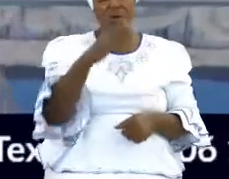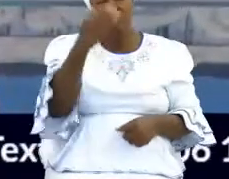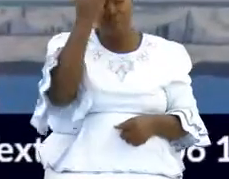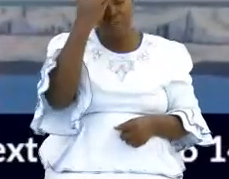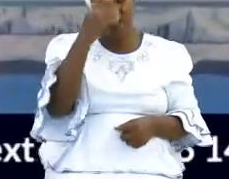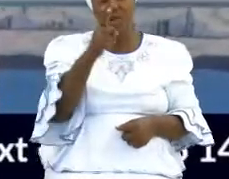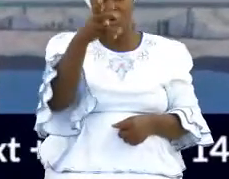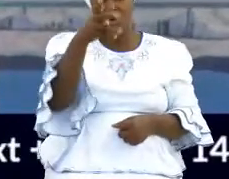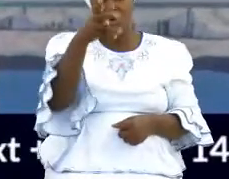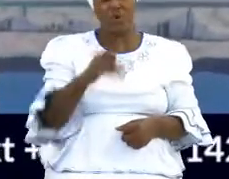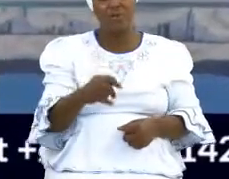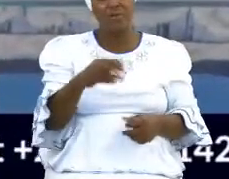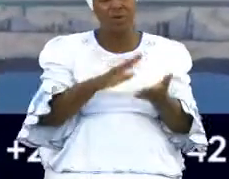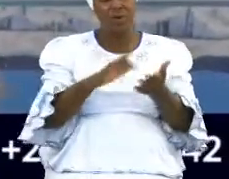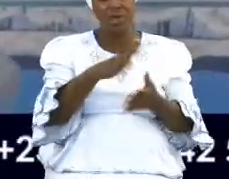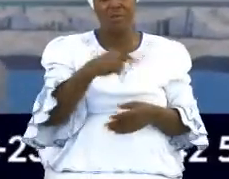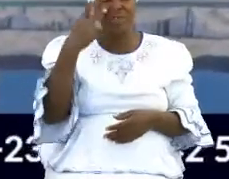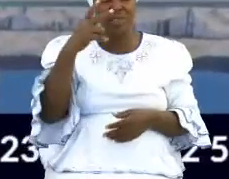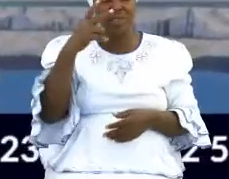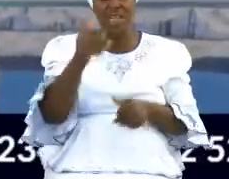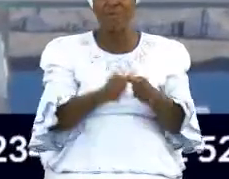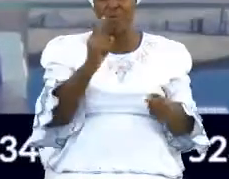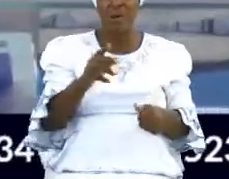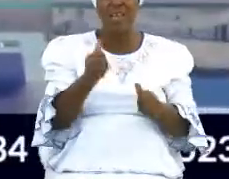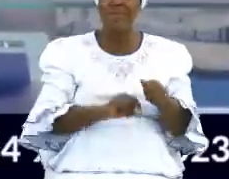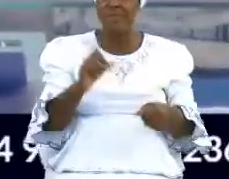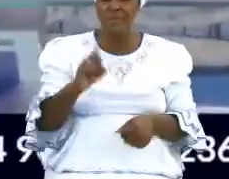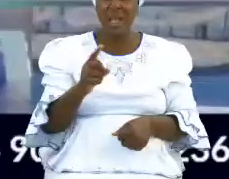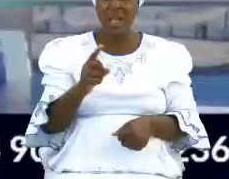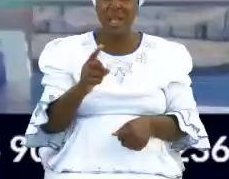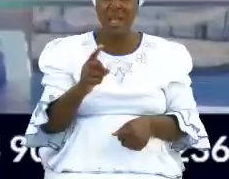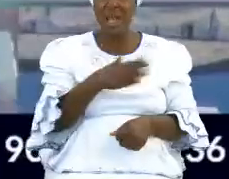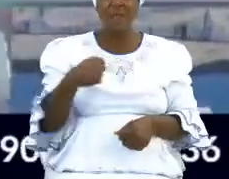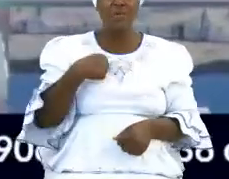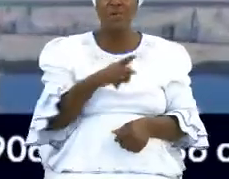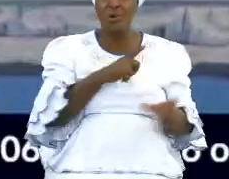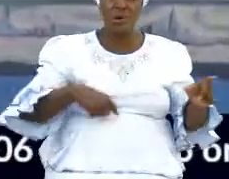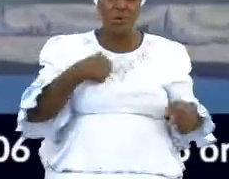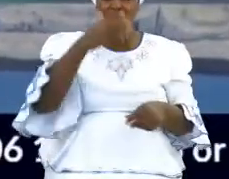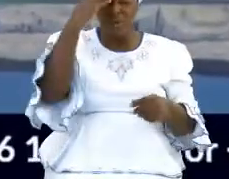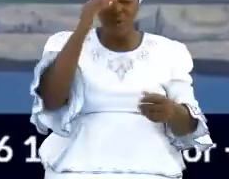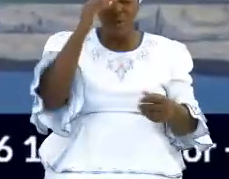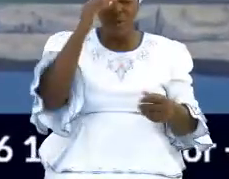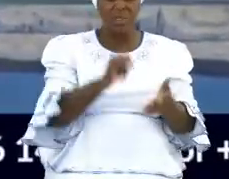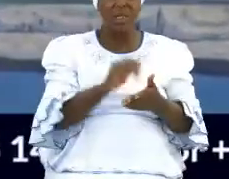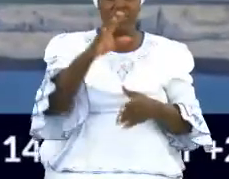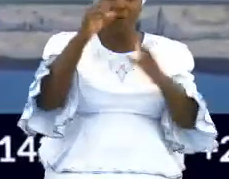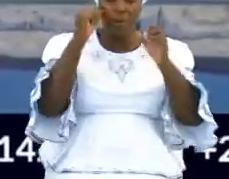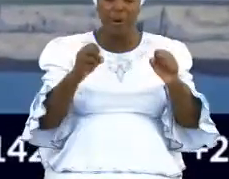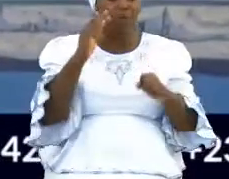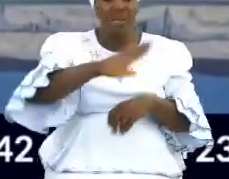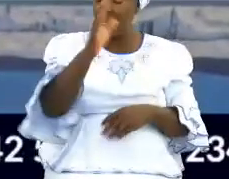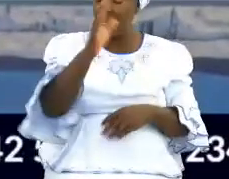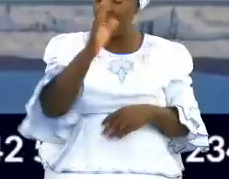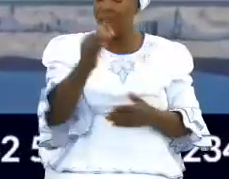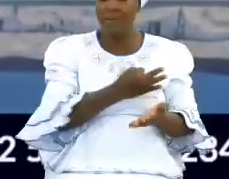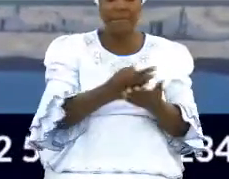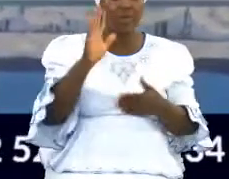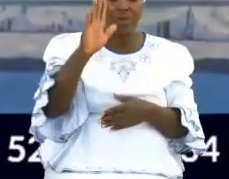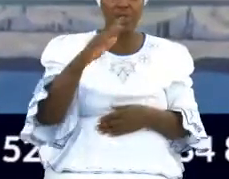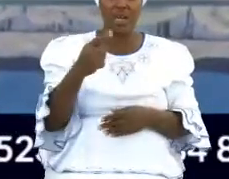see everyone everywhere. And Lord, we know that your power will never fail. The name